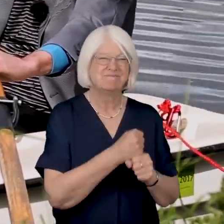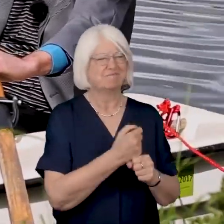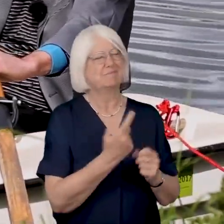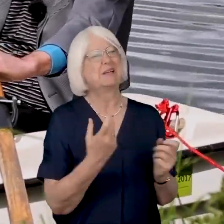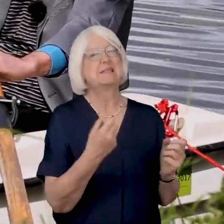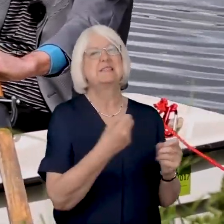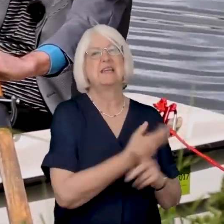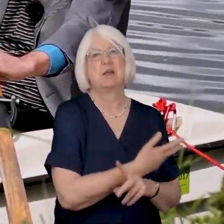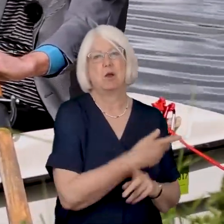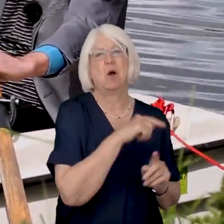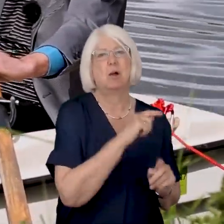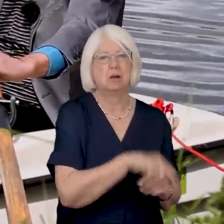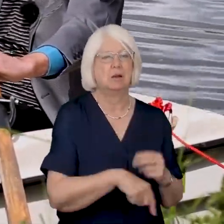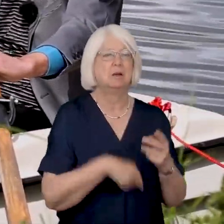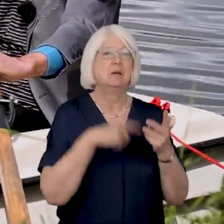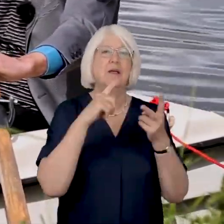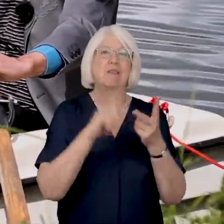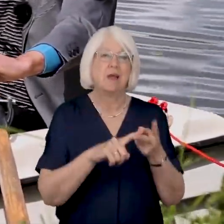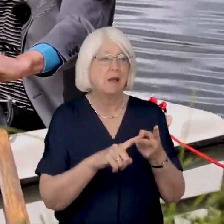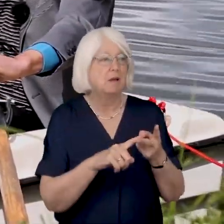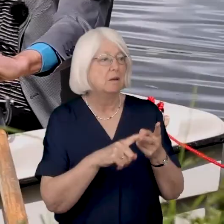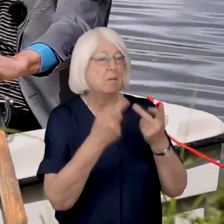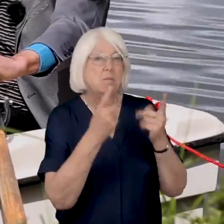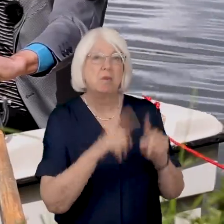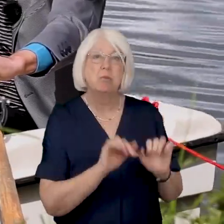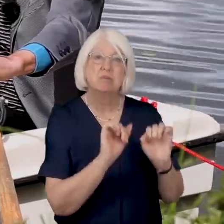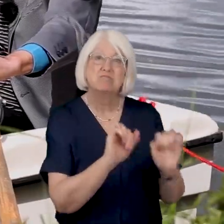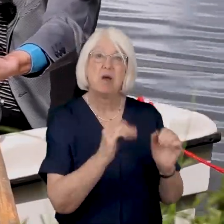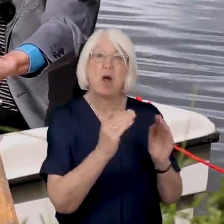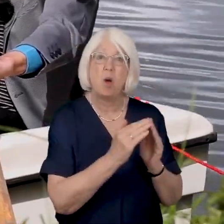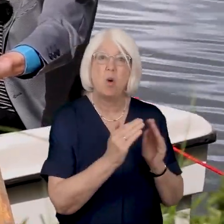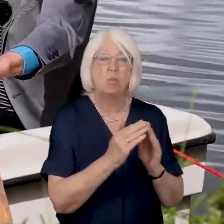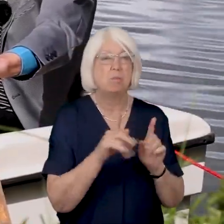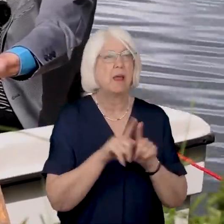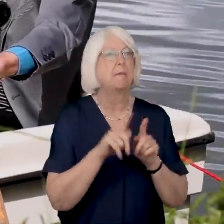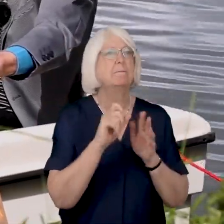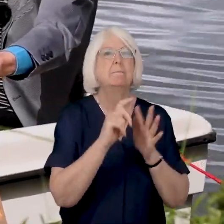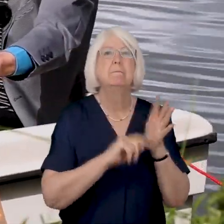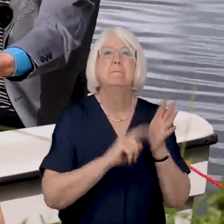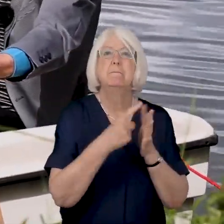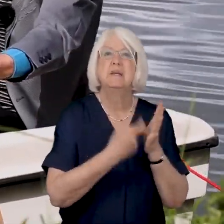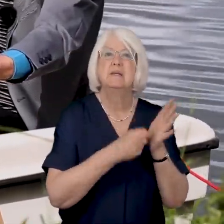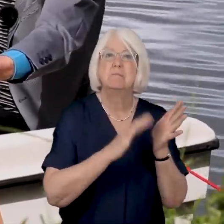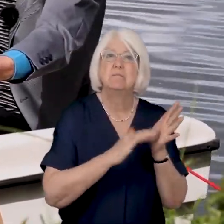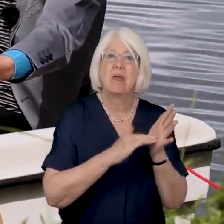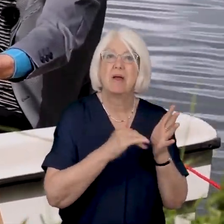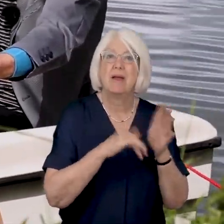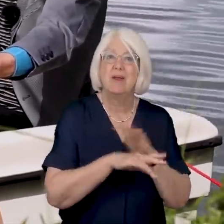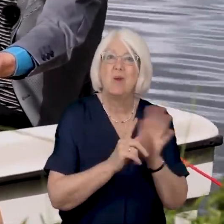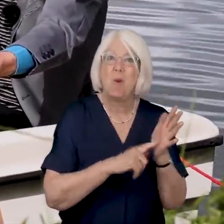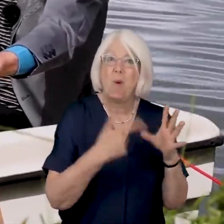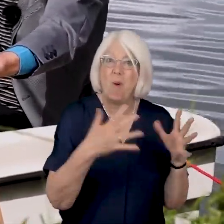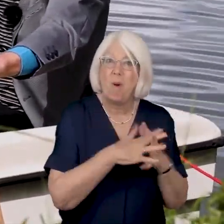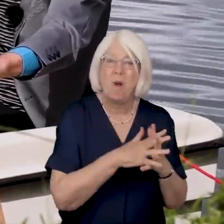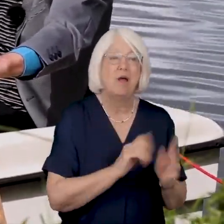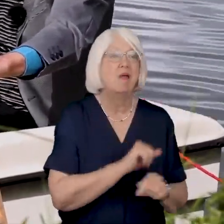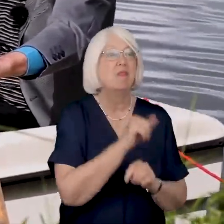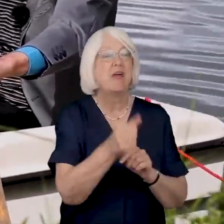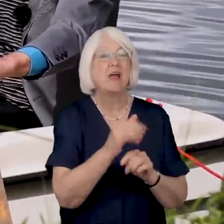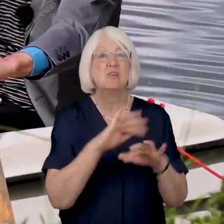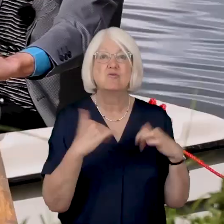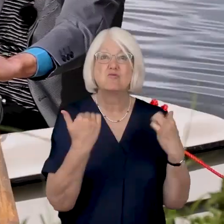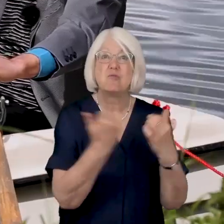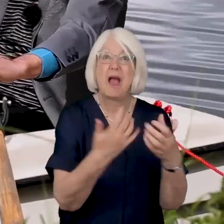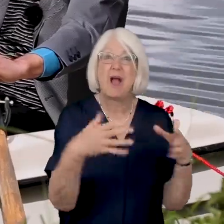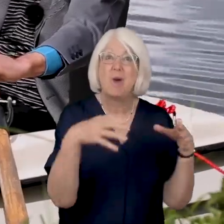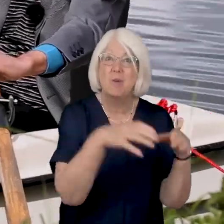the synagogue, and then in people's homes, like Peter's mother-in-law, and then with the crowds. But then there's this other thing, which